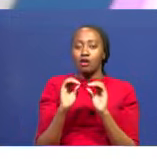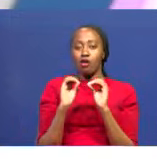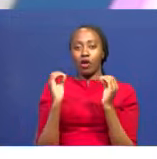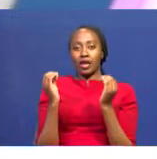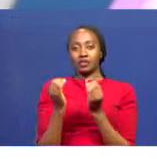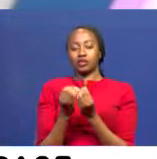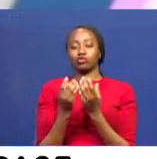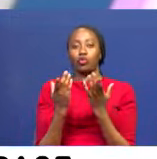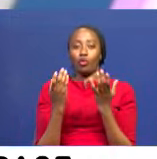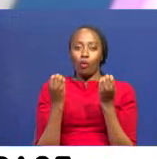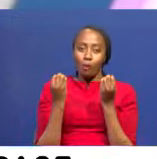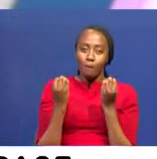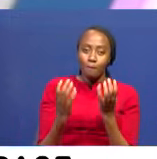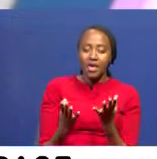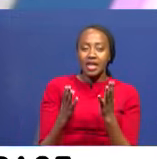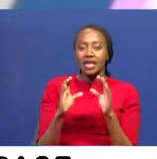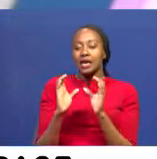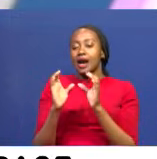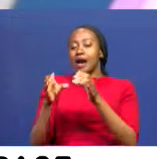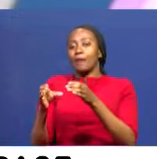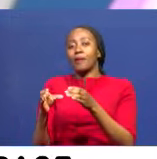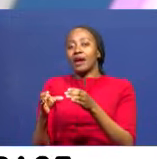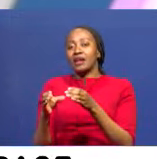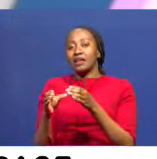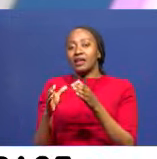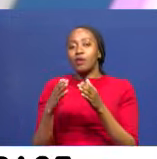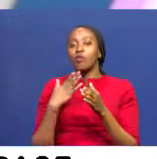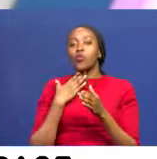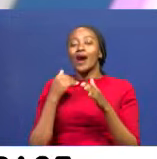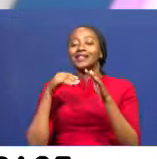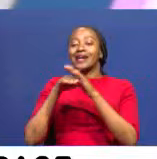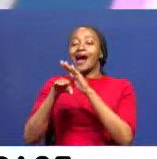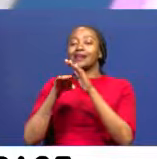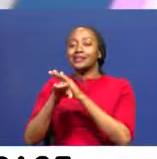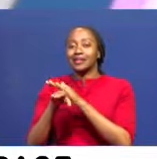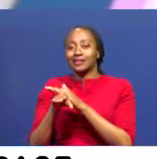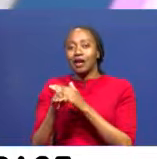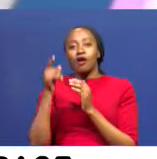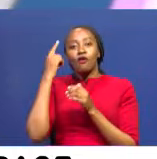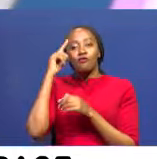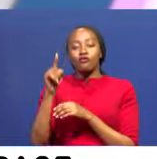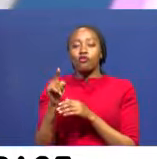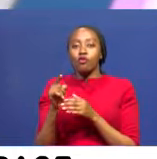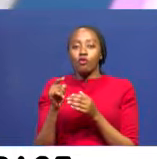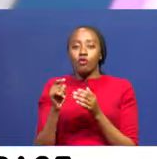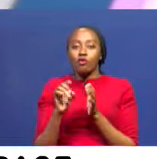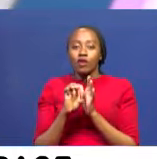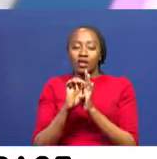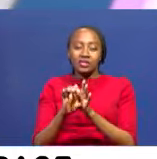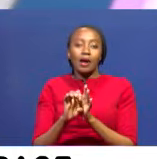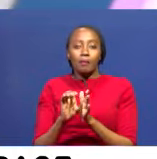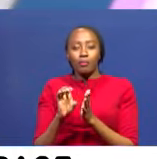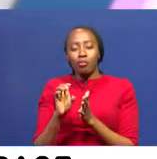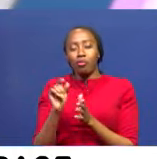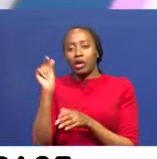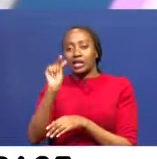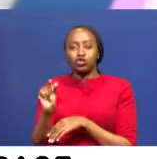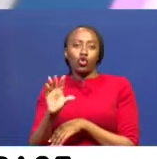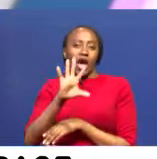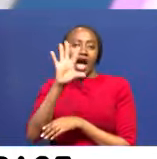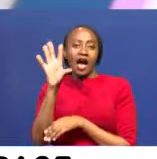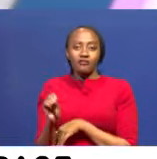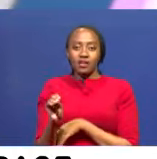many companies are focused on the access component of making sure, especially for our region, for our markets in